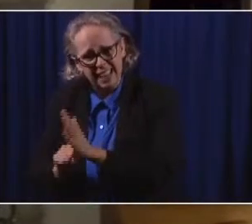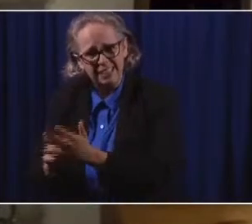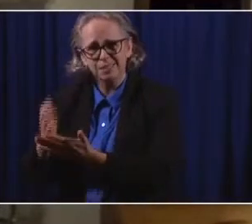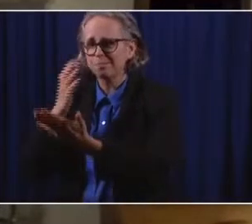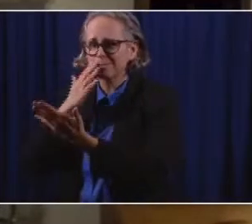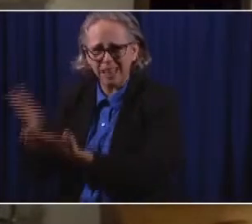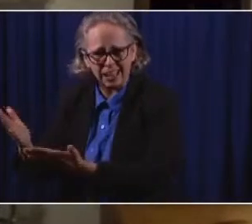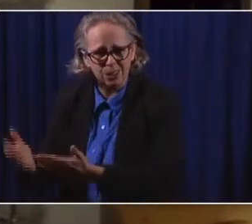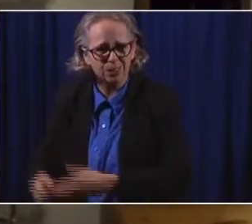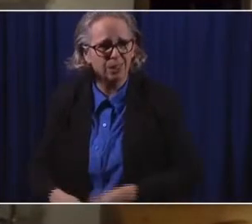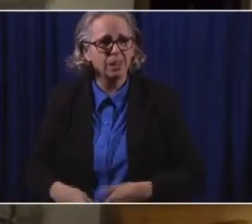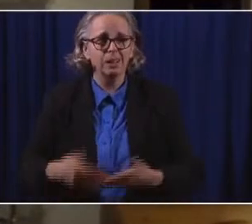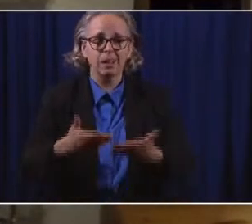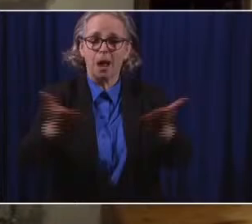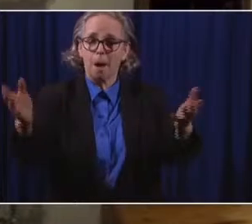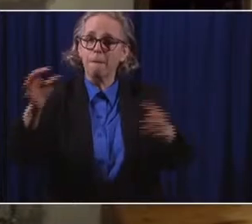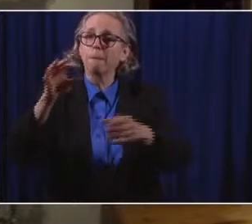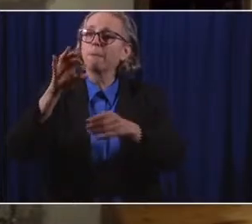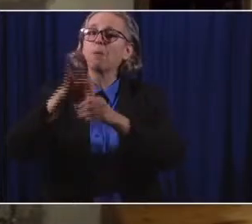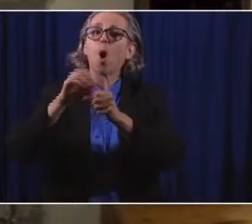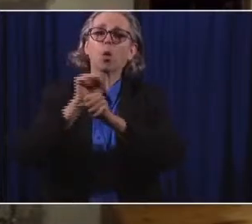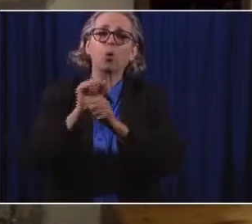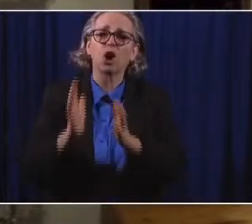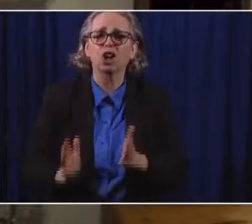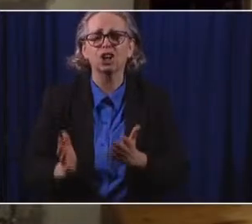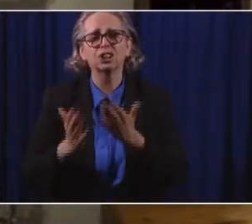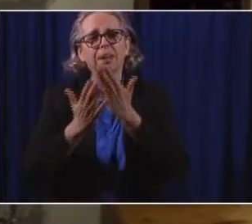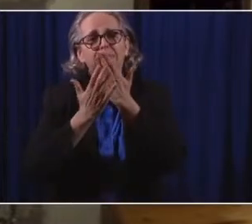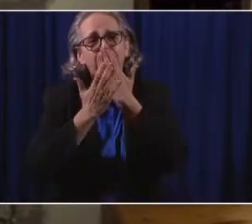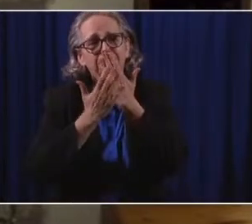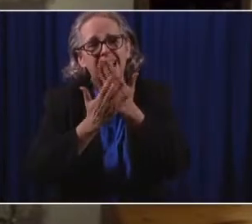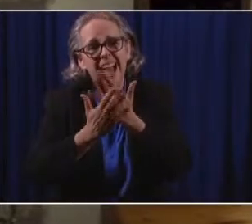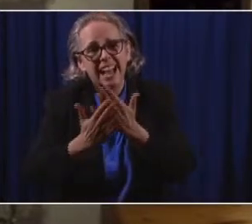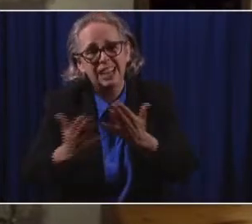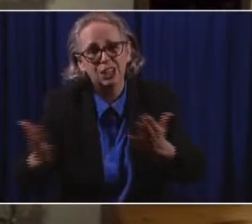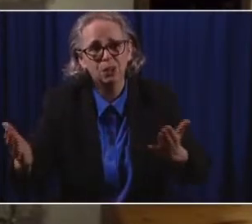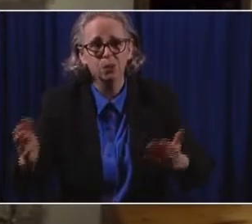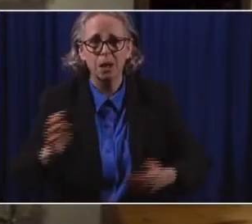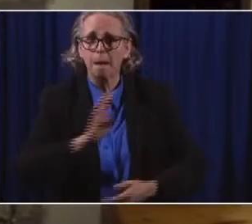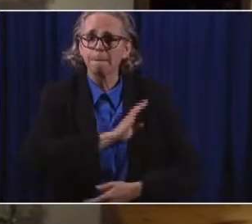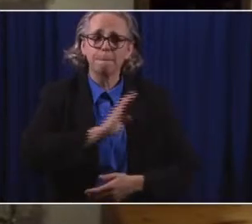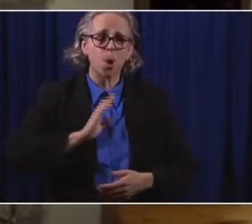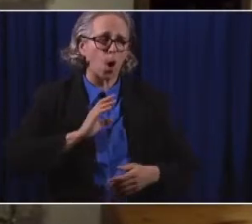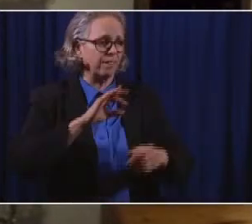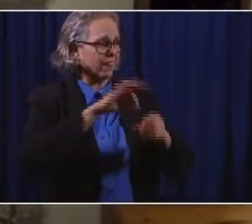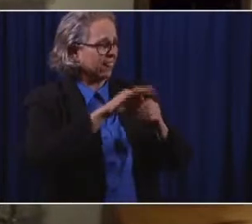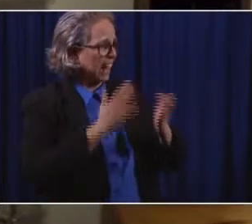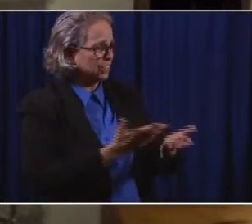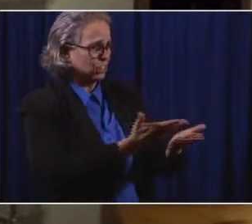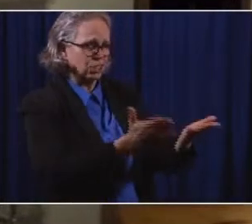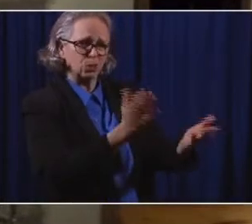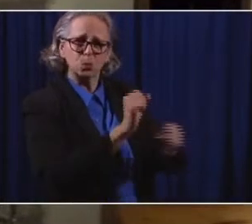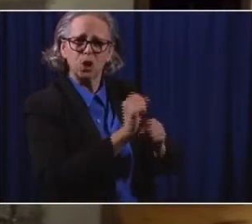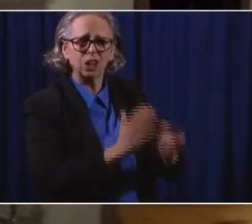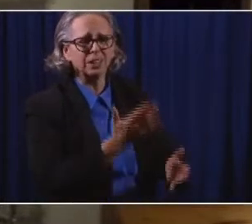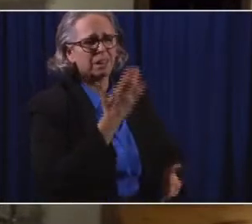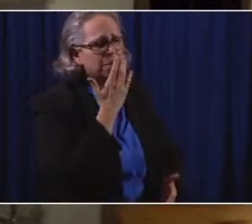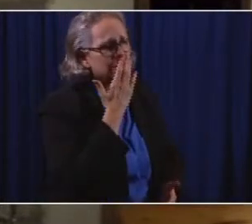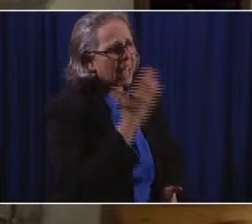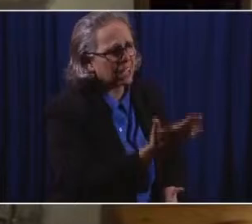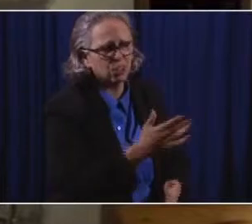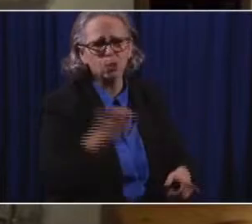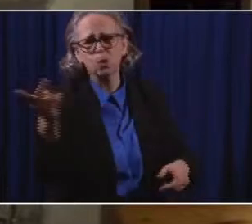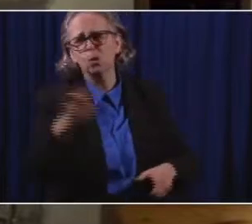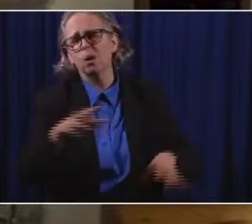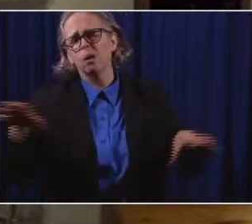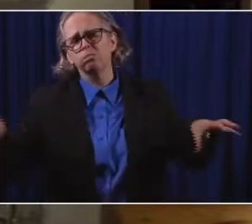next Tuesday. And thanks to everybody at the Board of Elections today that are working hard to see that people can vote today. Thank